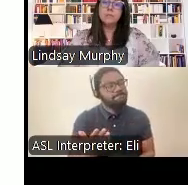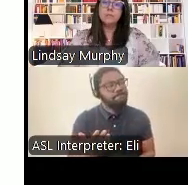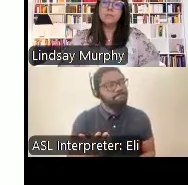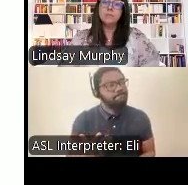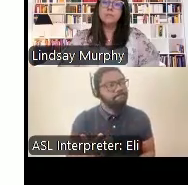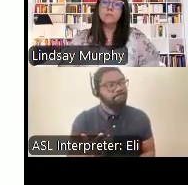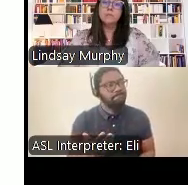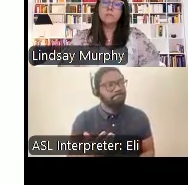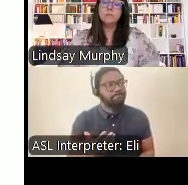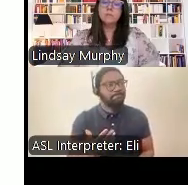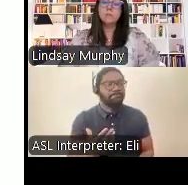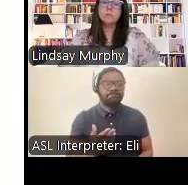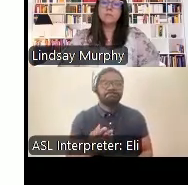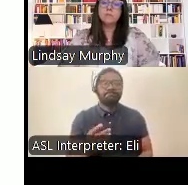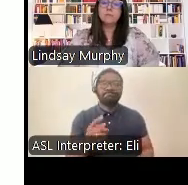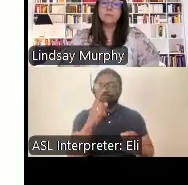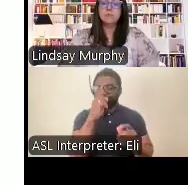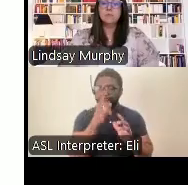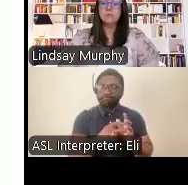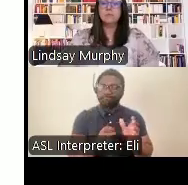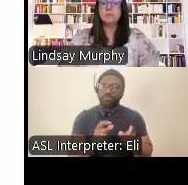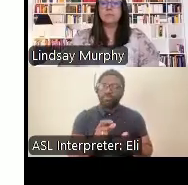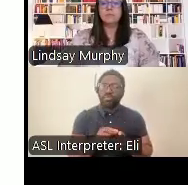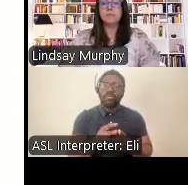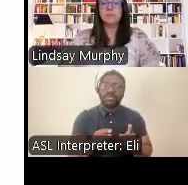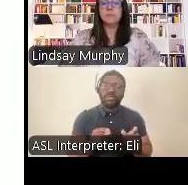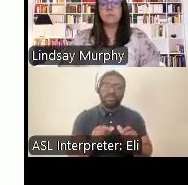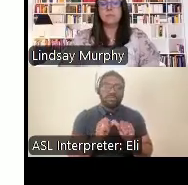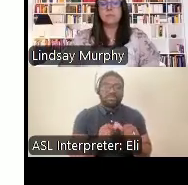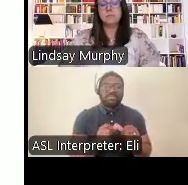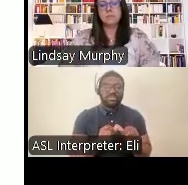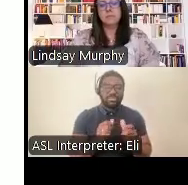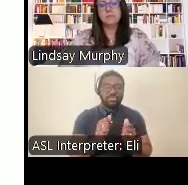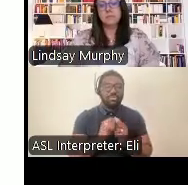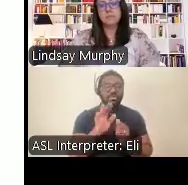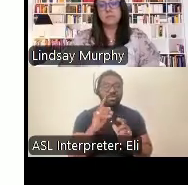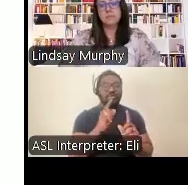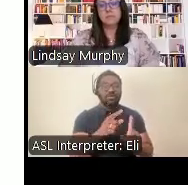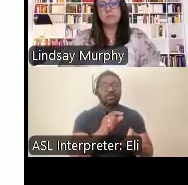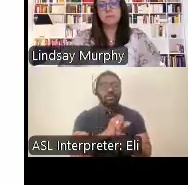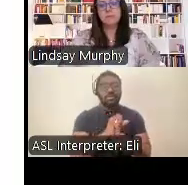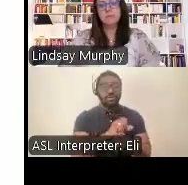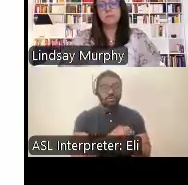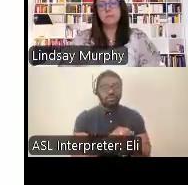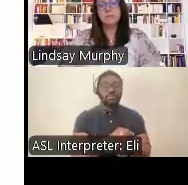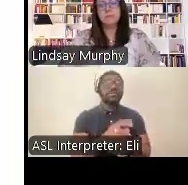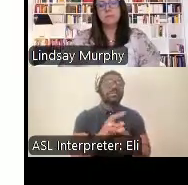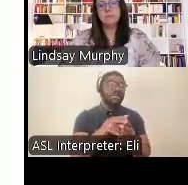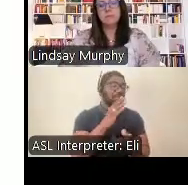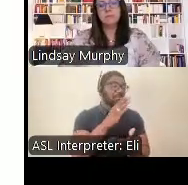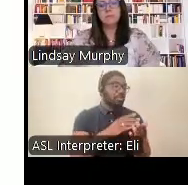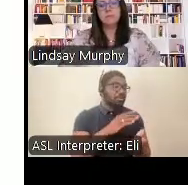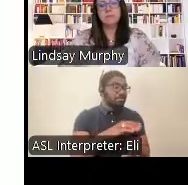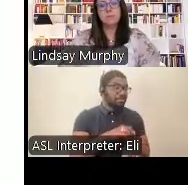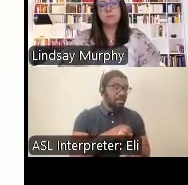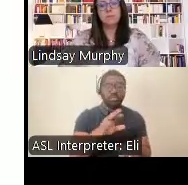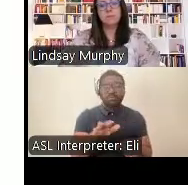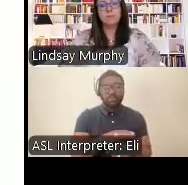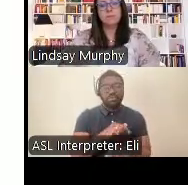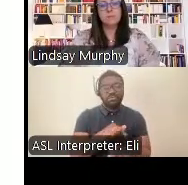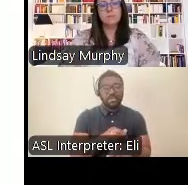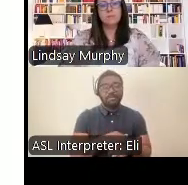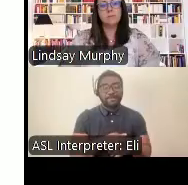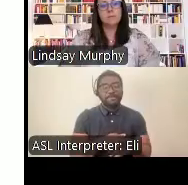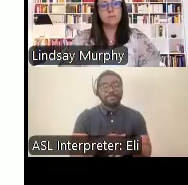the word escapes me, but to continue moving forward with their employment goals, either be part-time or full-time. Other collaborations